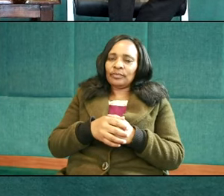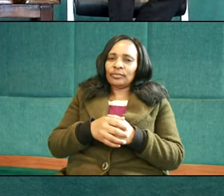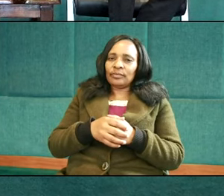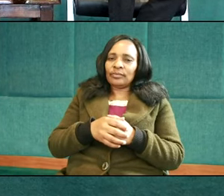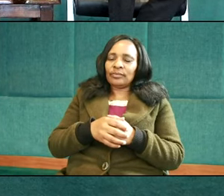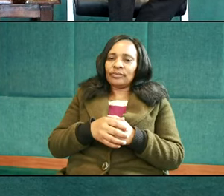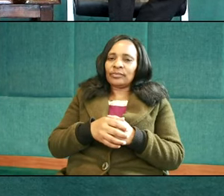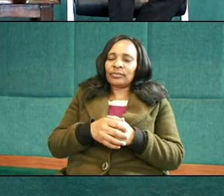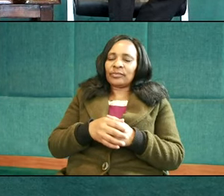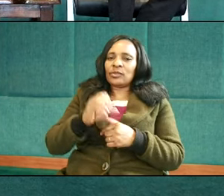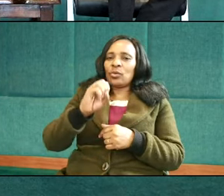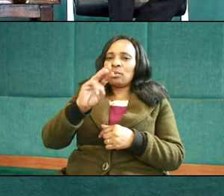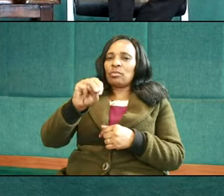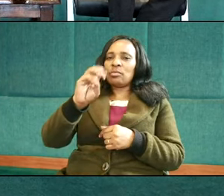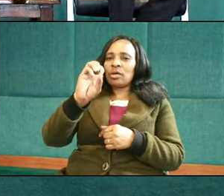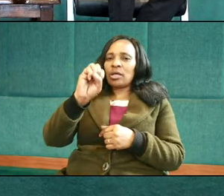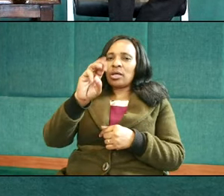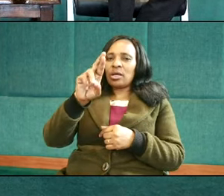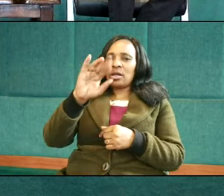Okay, Umwiri, go first.